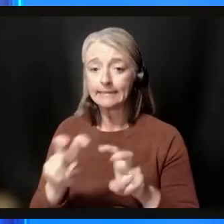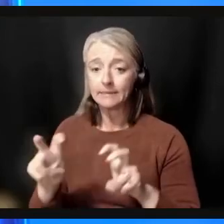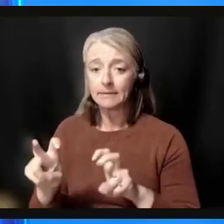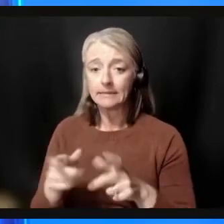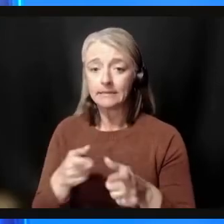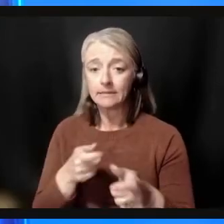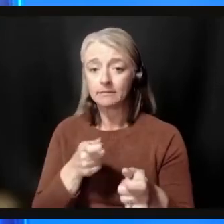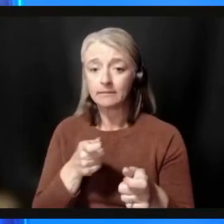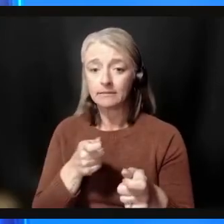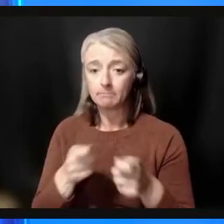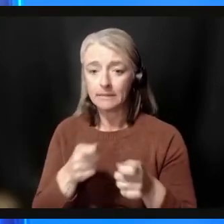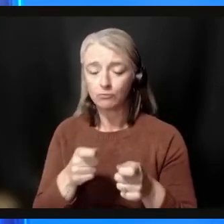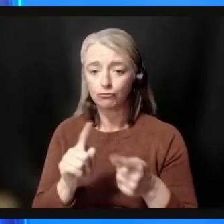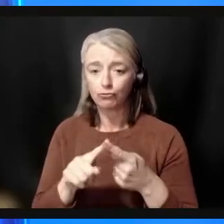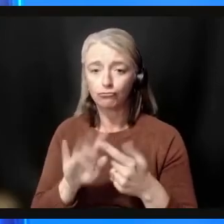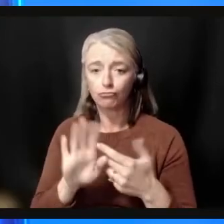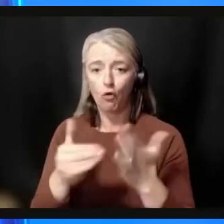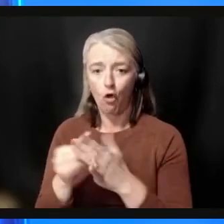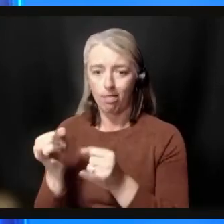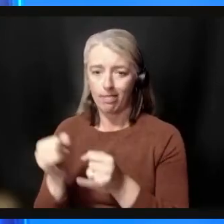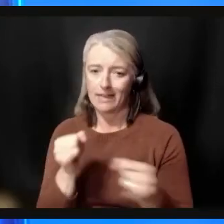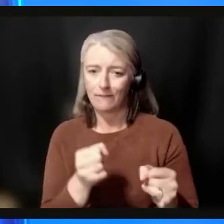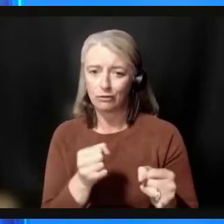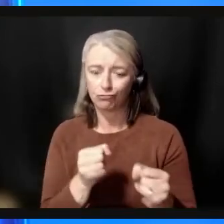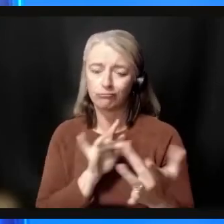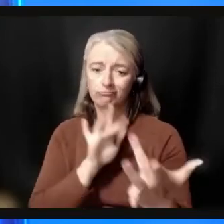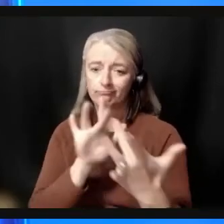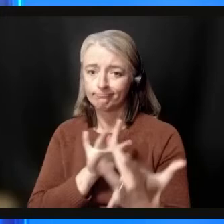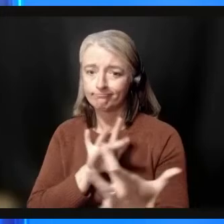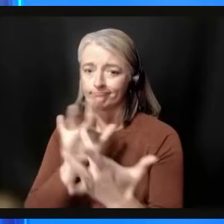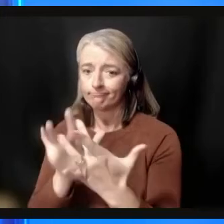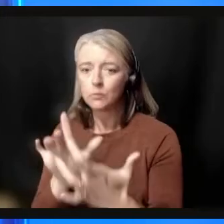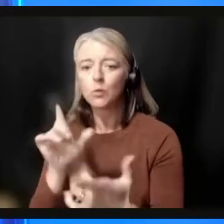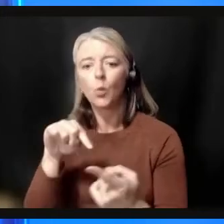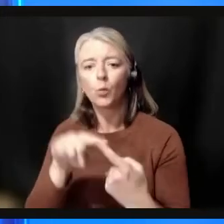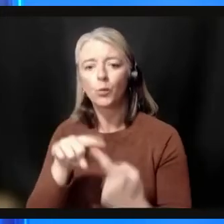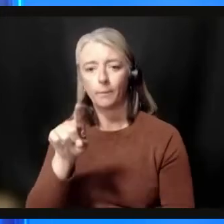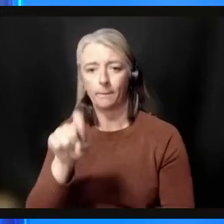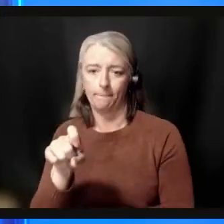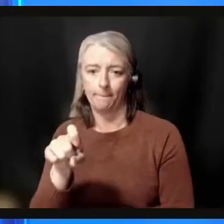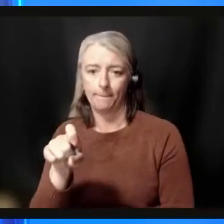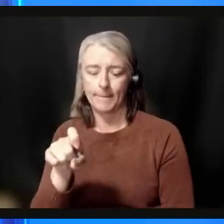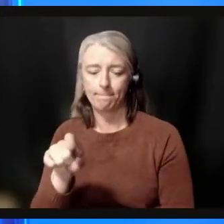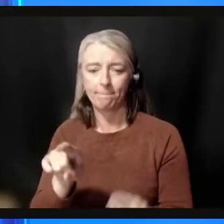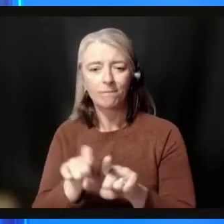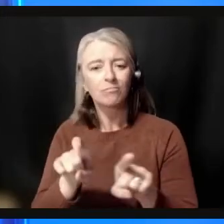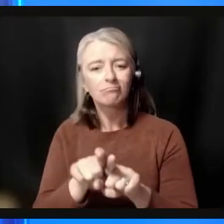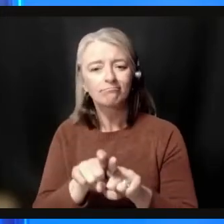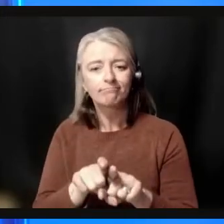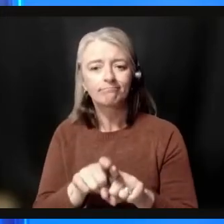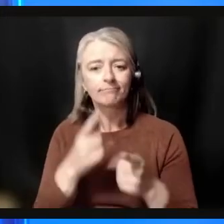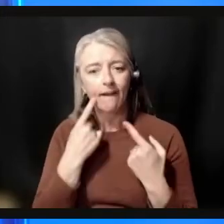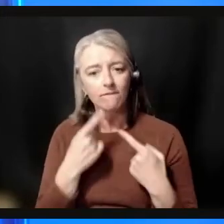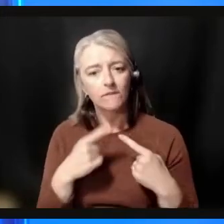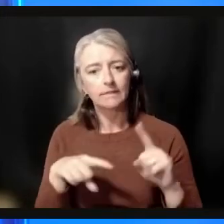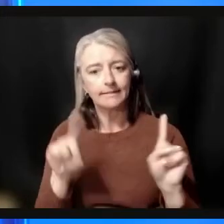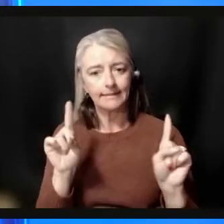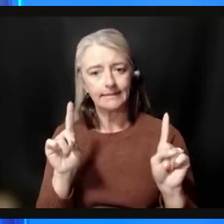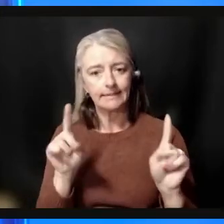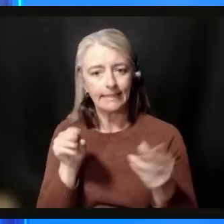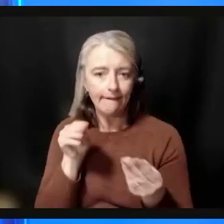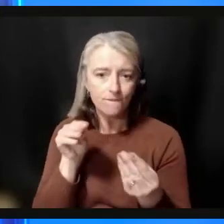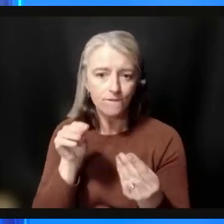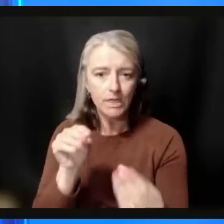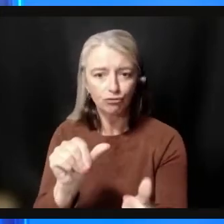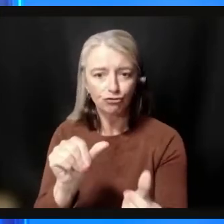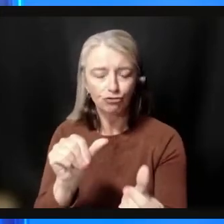every individual that needs it, when they need it, and for that to be effective, efficient, and